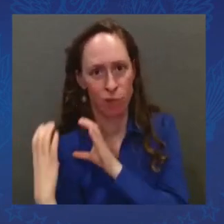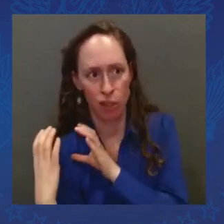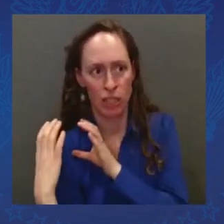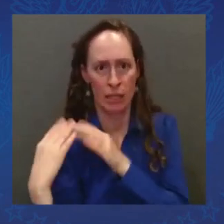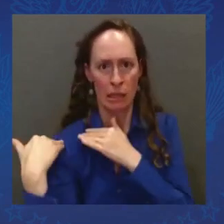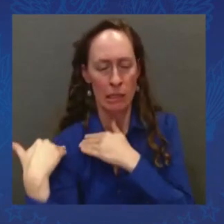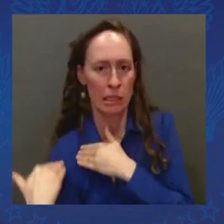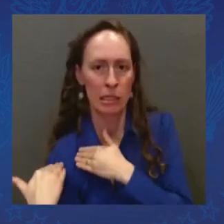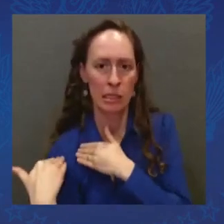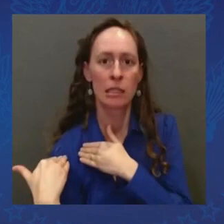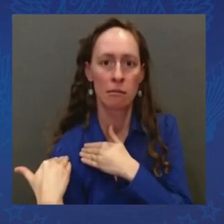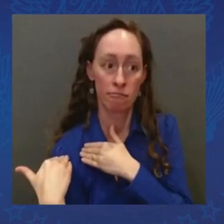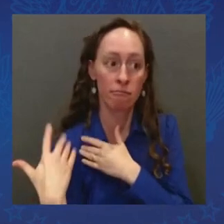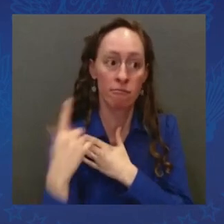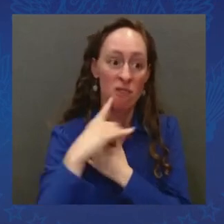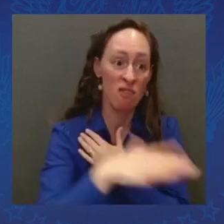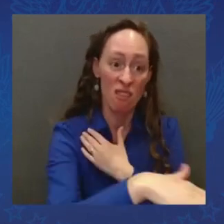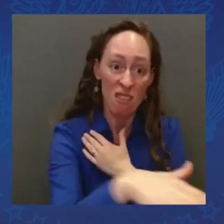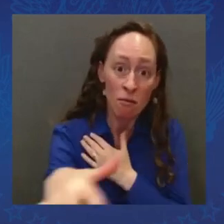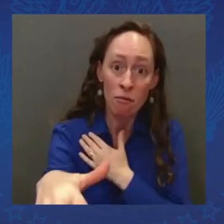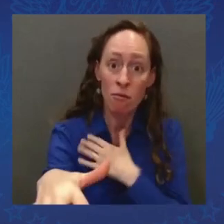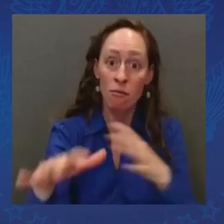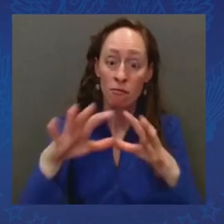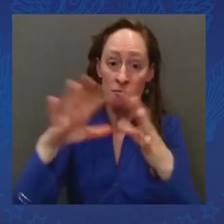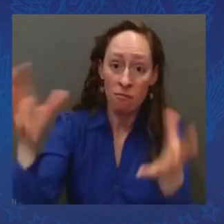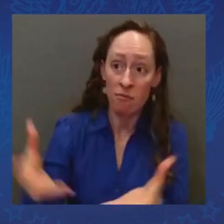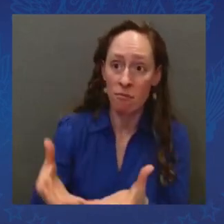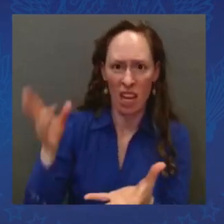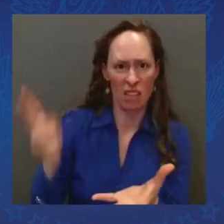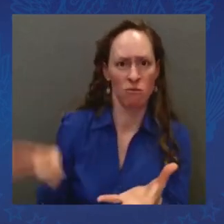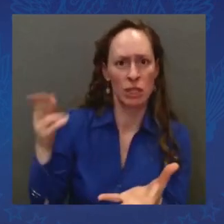I look forward to having an